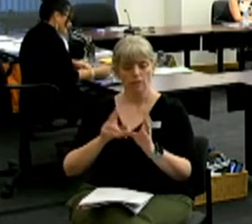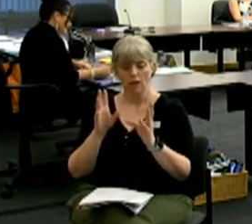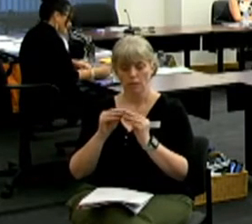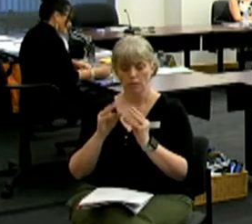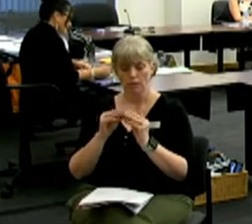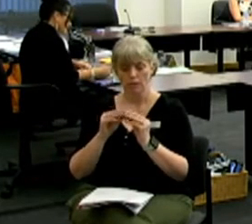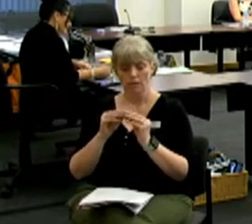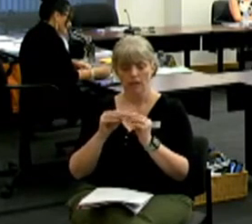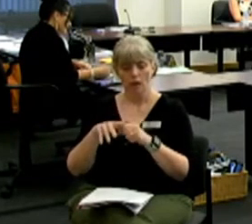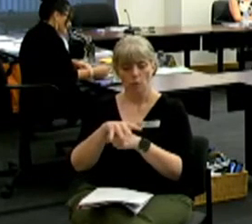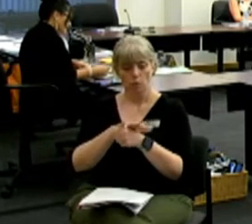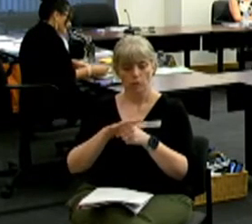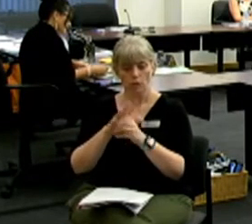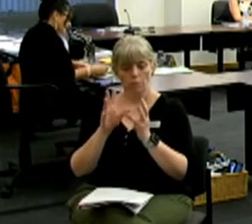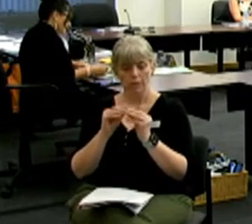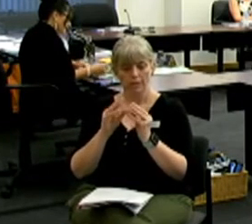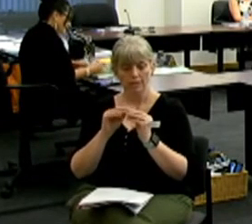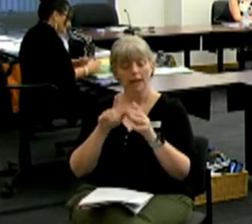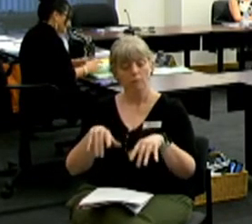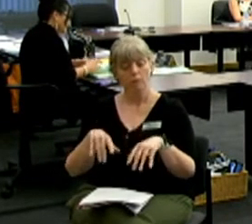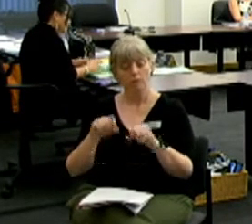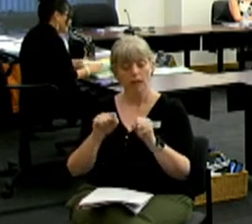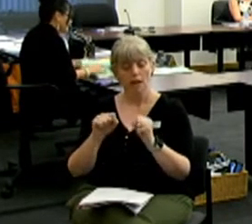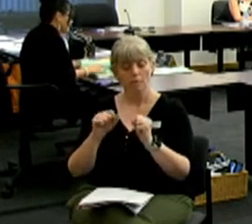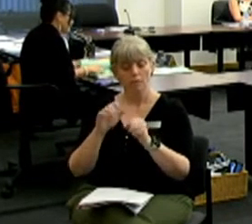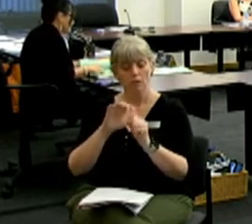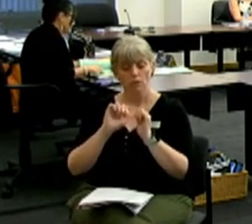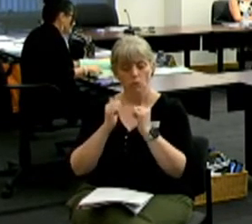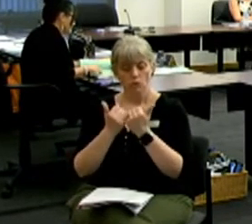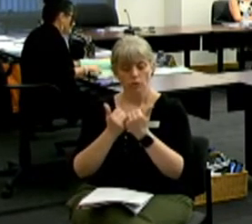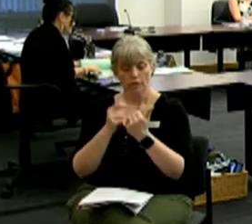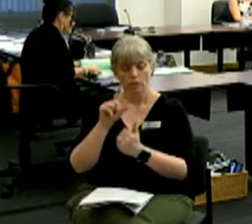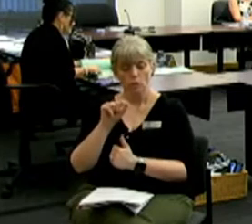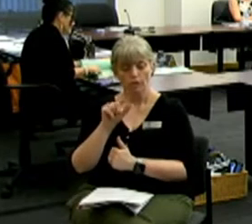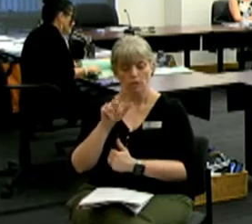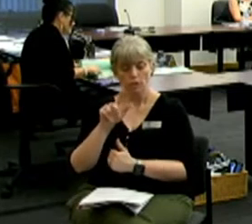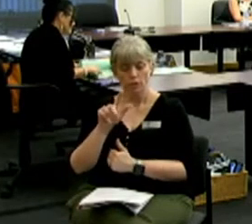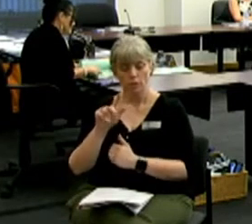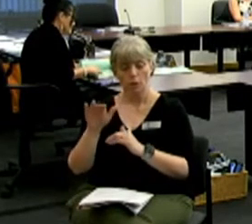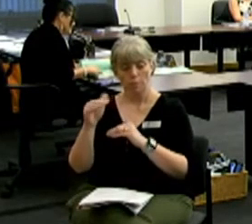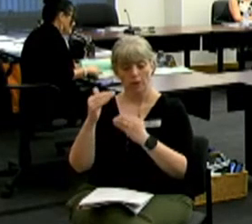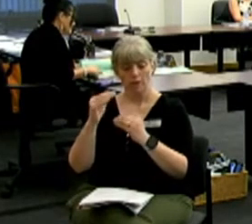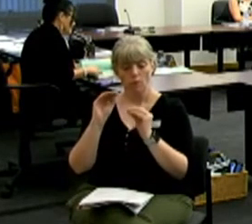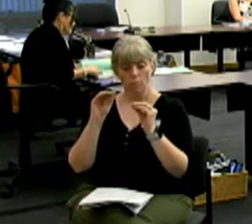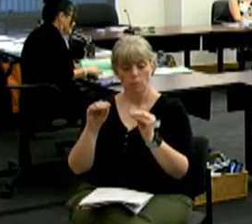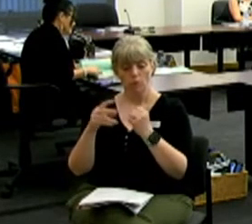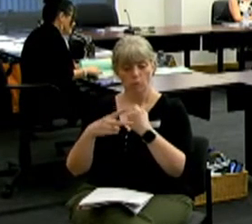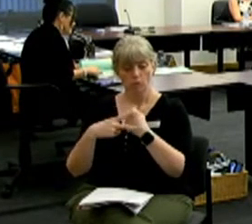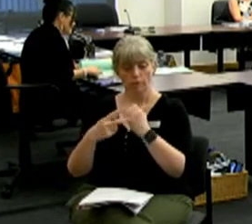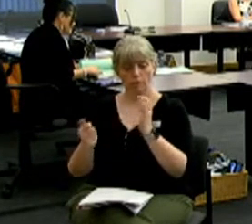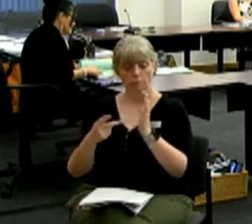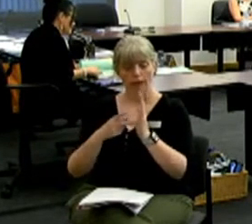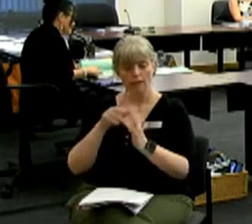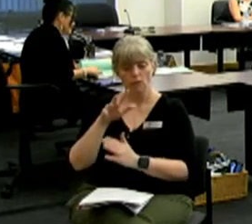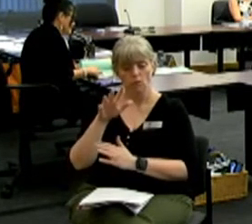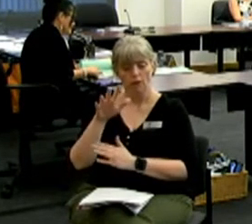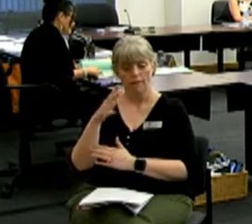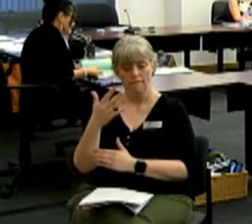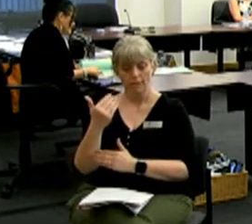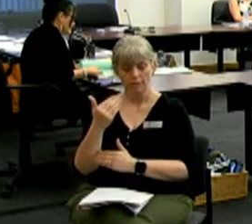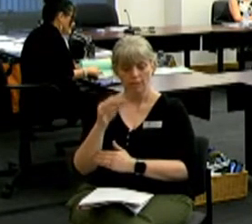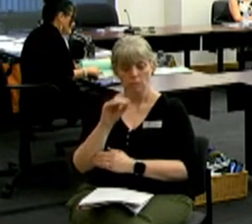and regional meetings. And we did adopt the association's FY23 budget, which puts the reserves back to a